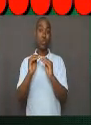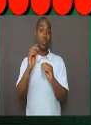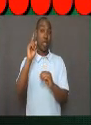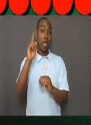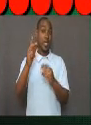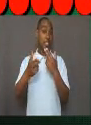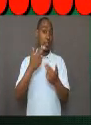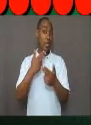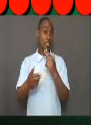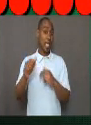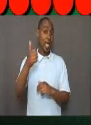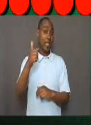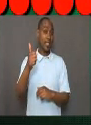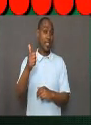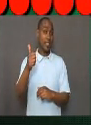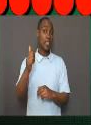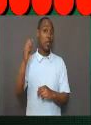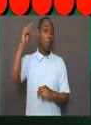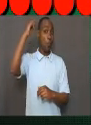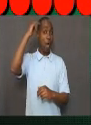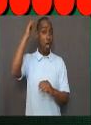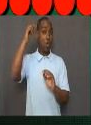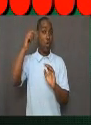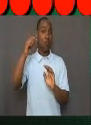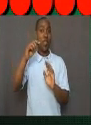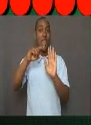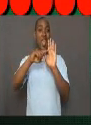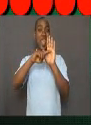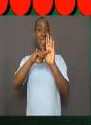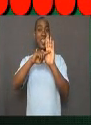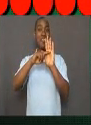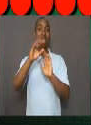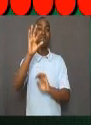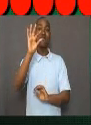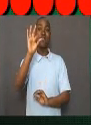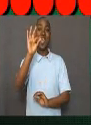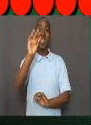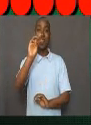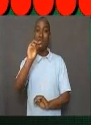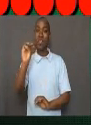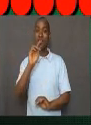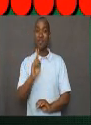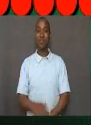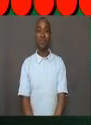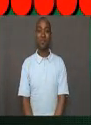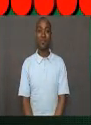multiplied by 10 to the power of -9 meters.